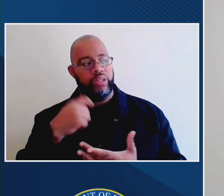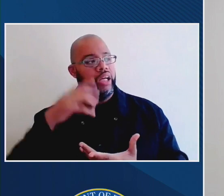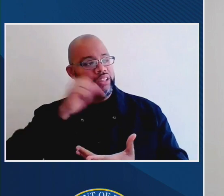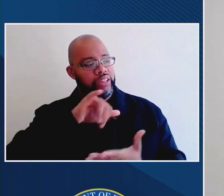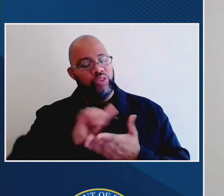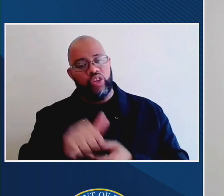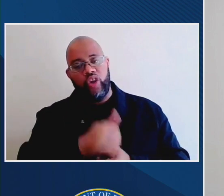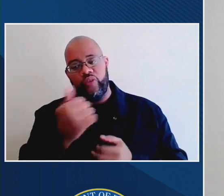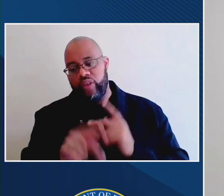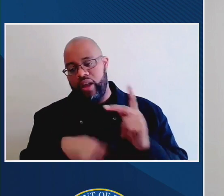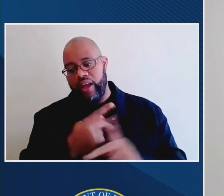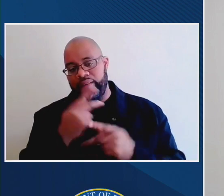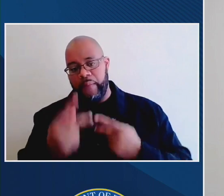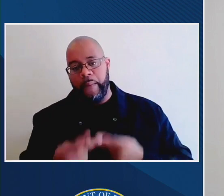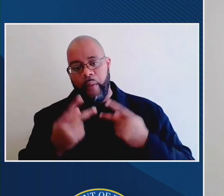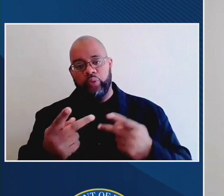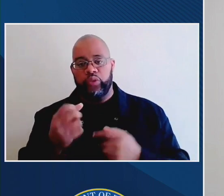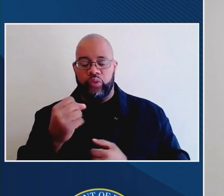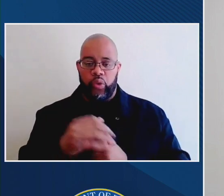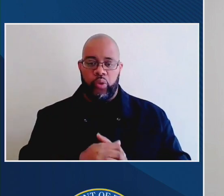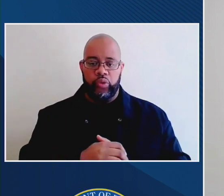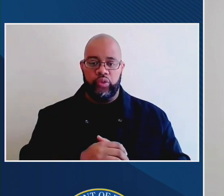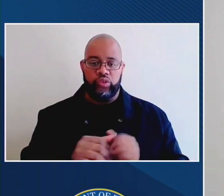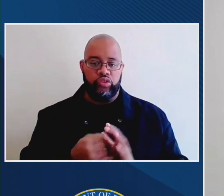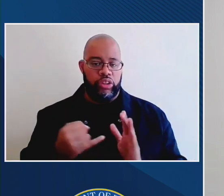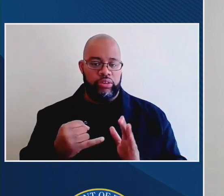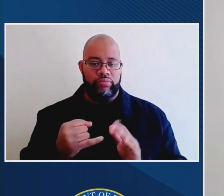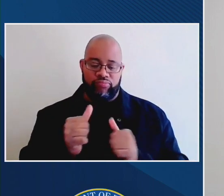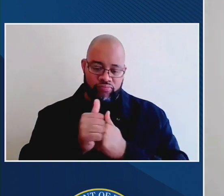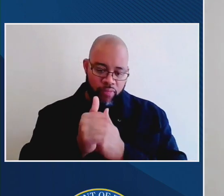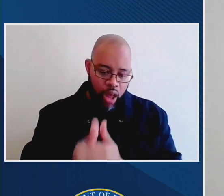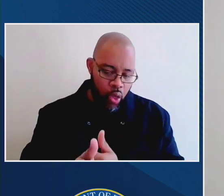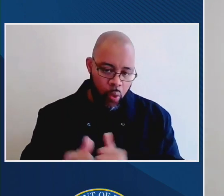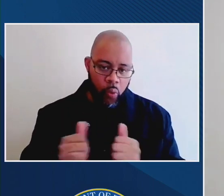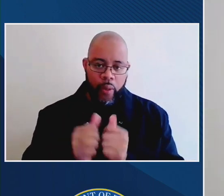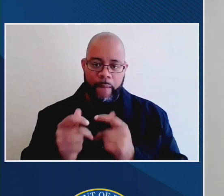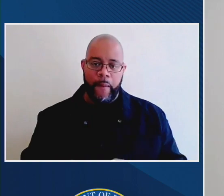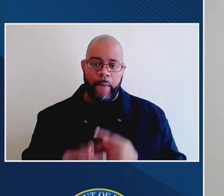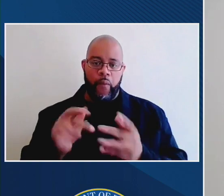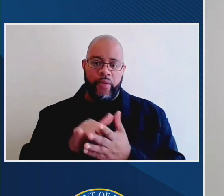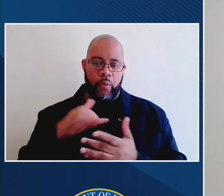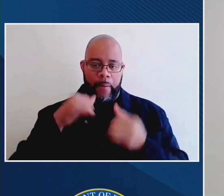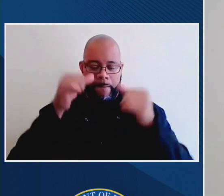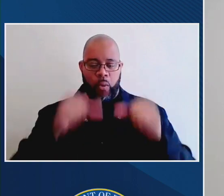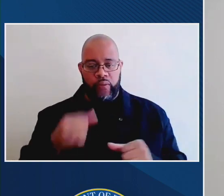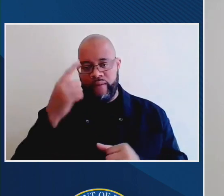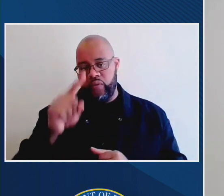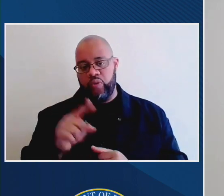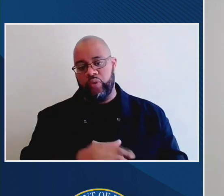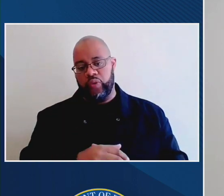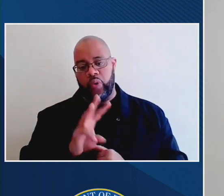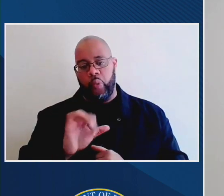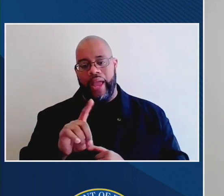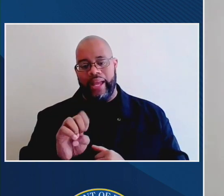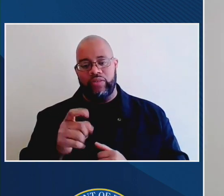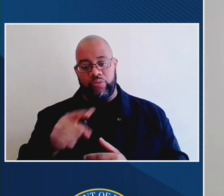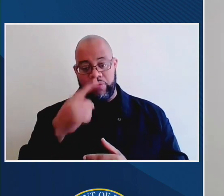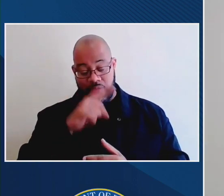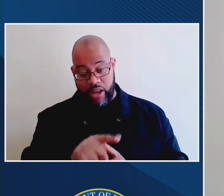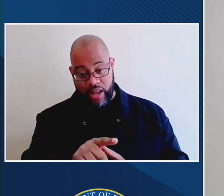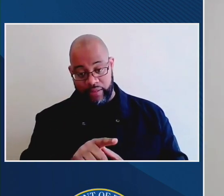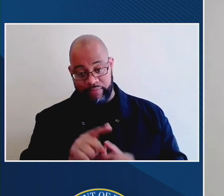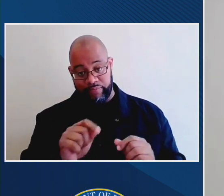kind of proposal. So, just kind of going along with the proposal that we posted for Wade. Would you mind pulling